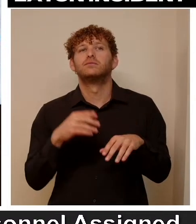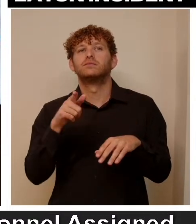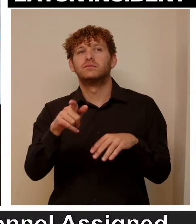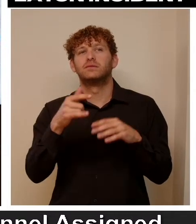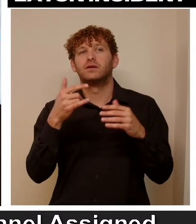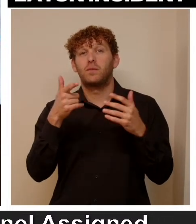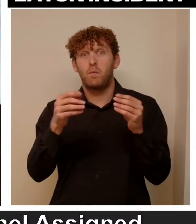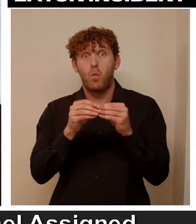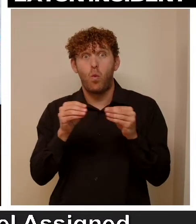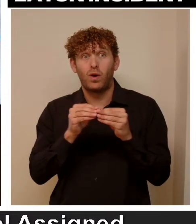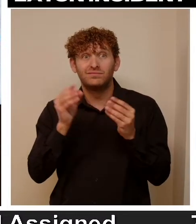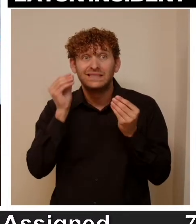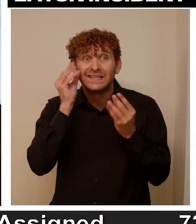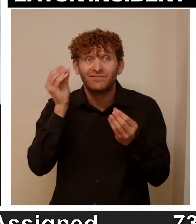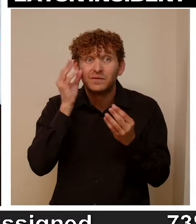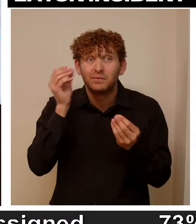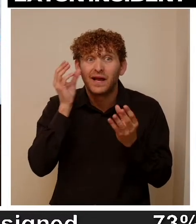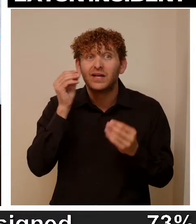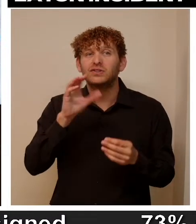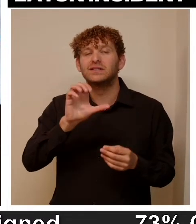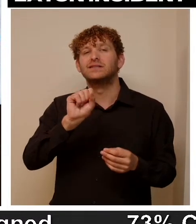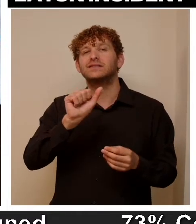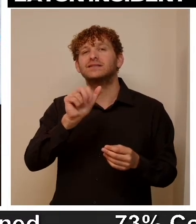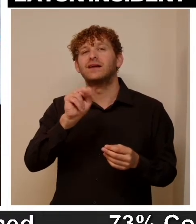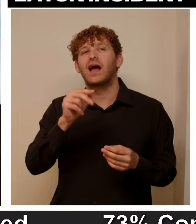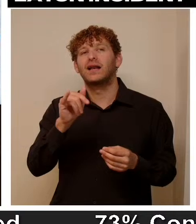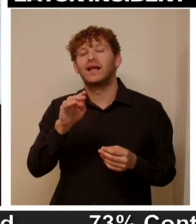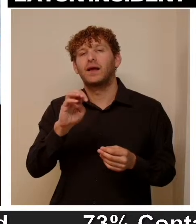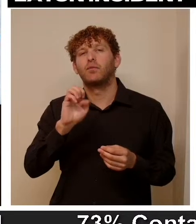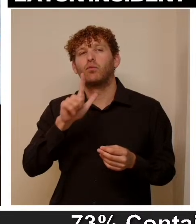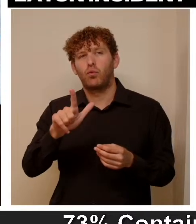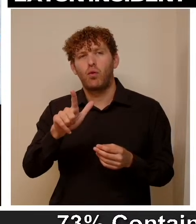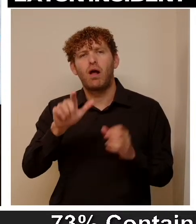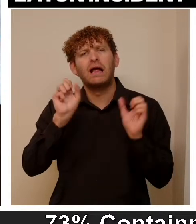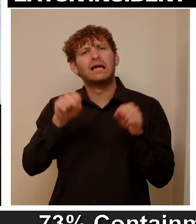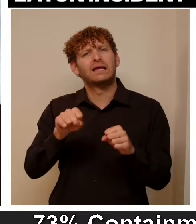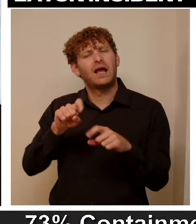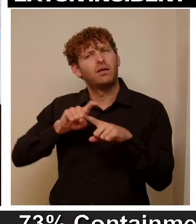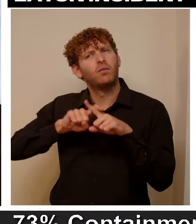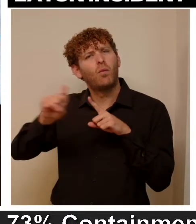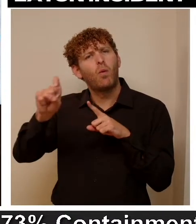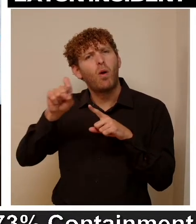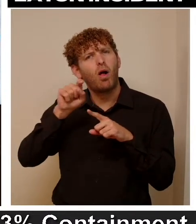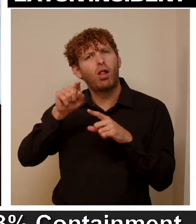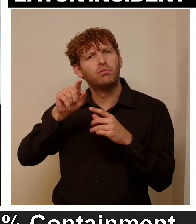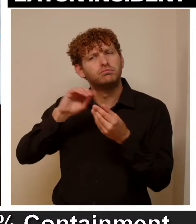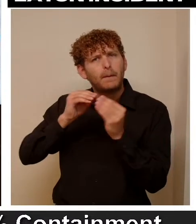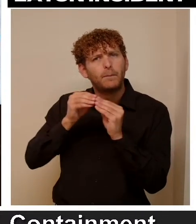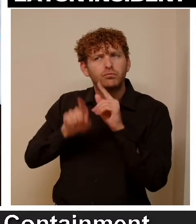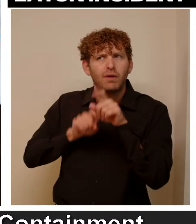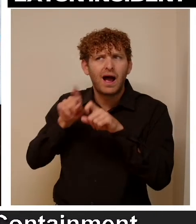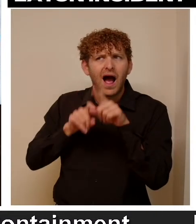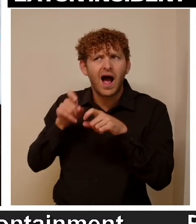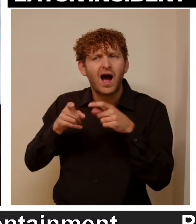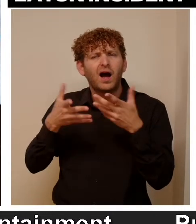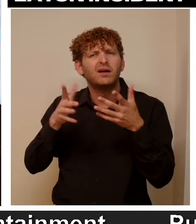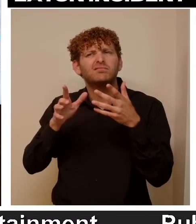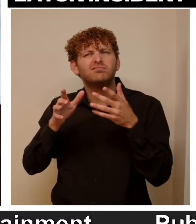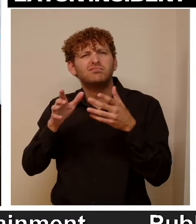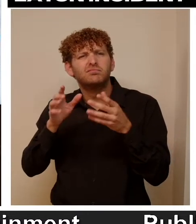Gabriel Building and Safety Office. You may call that number if you have any questions or concerns about the tags. The phone number